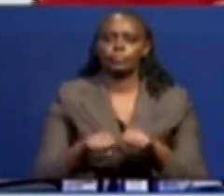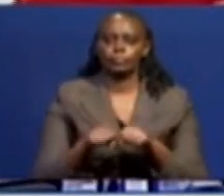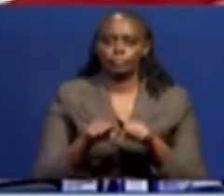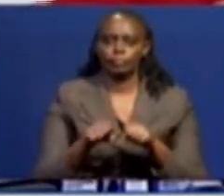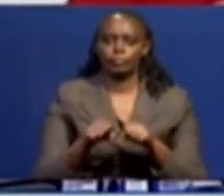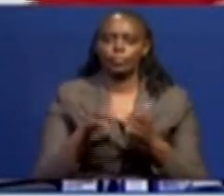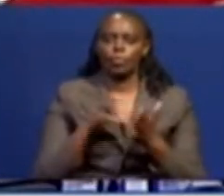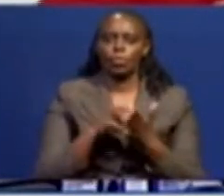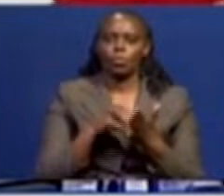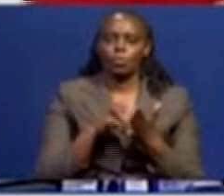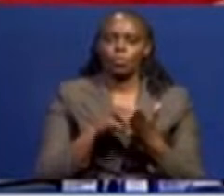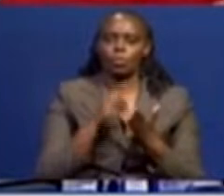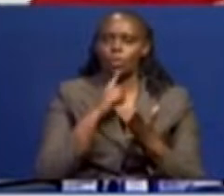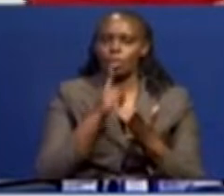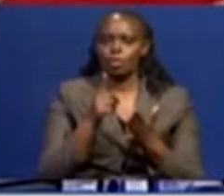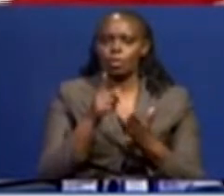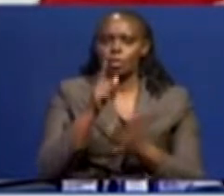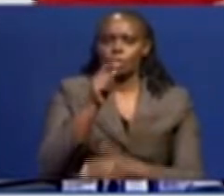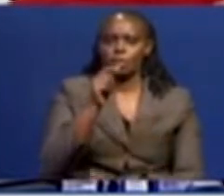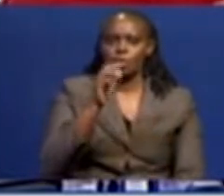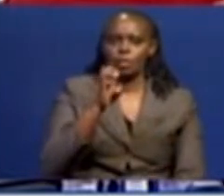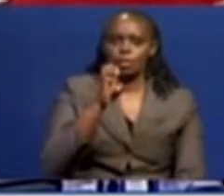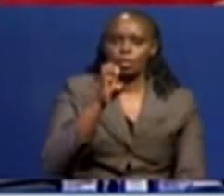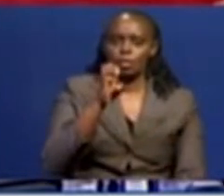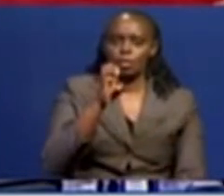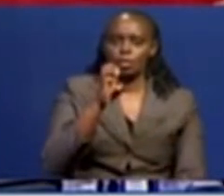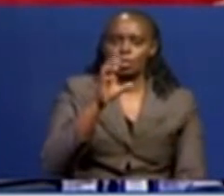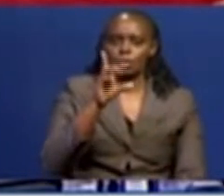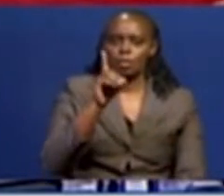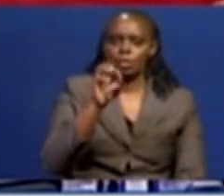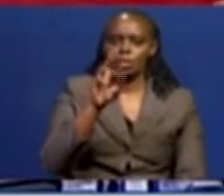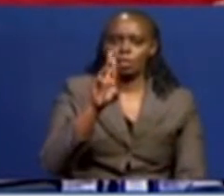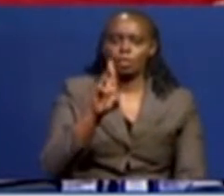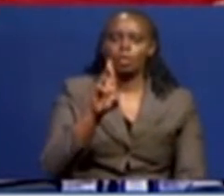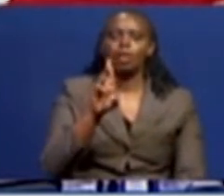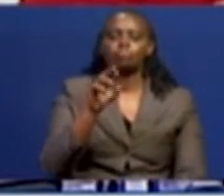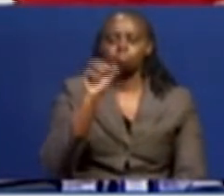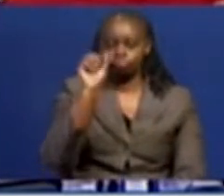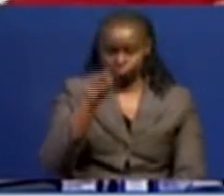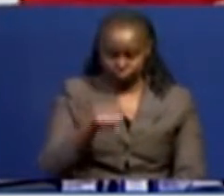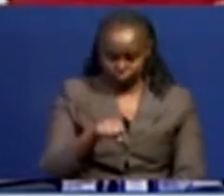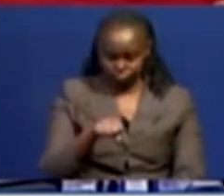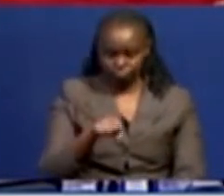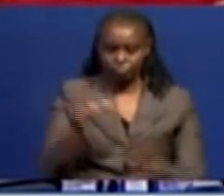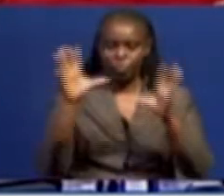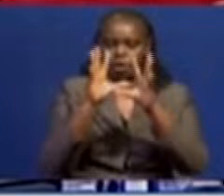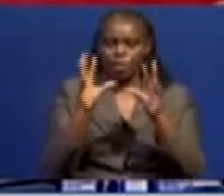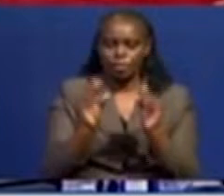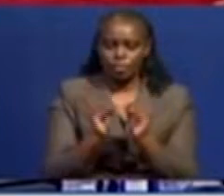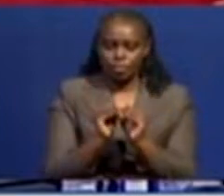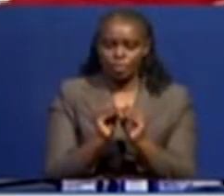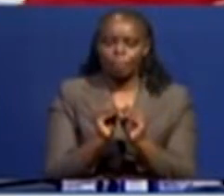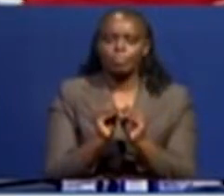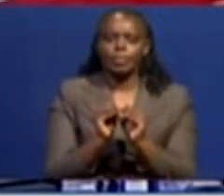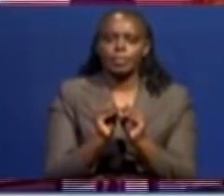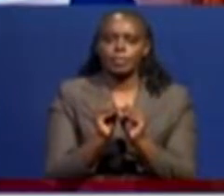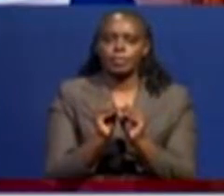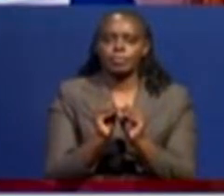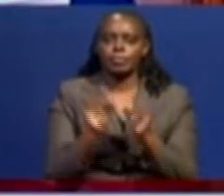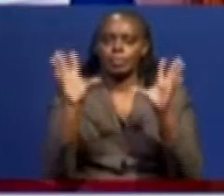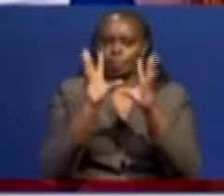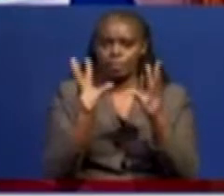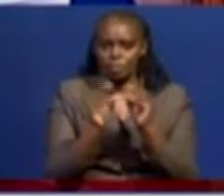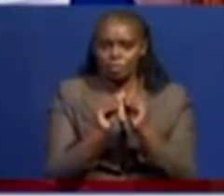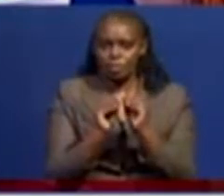Yes? Yes. And you wish to tender them as evidence before this assembly? Yes. In summary, in respect to that